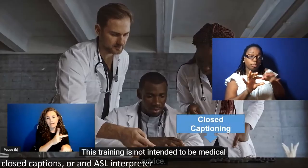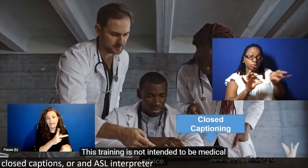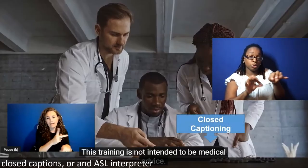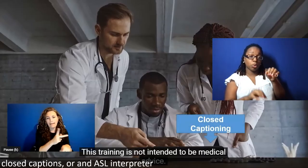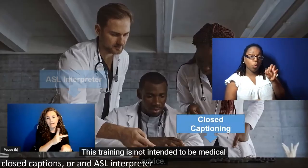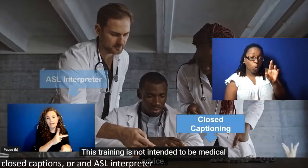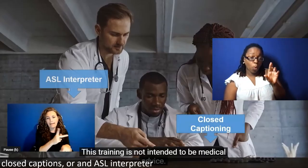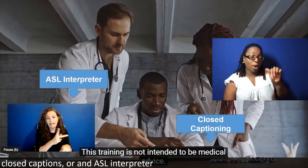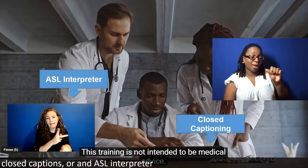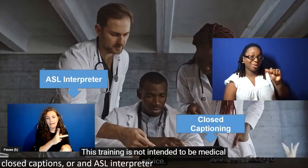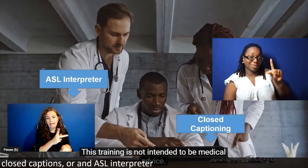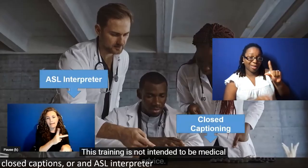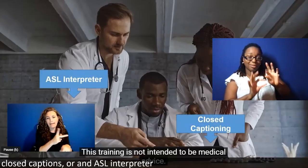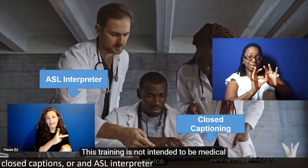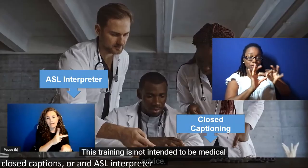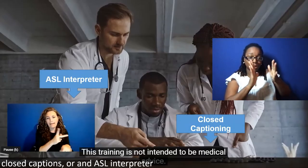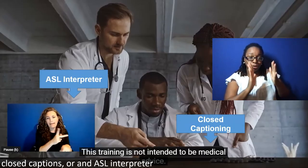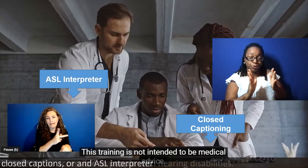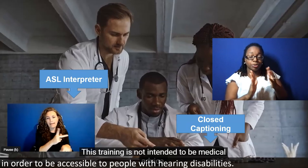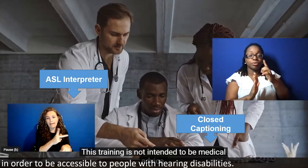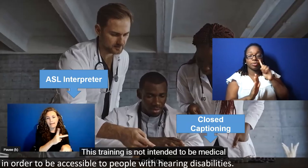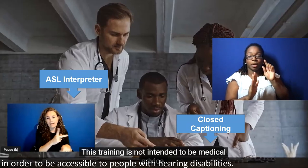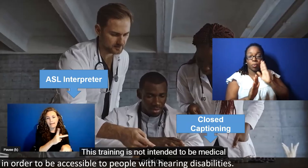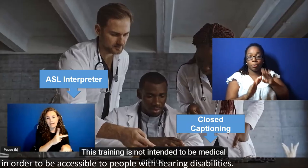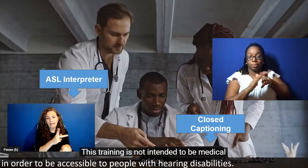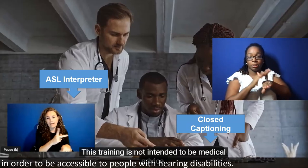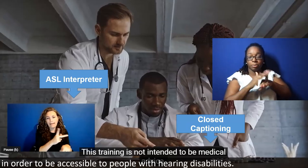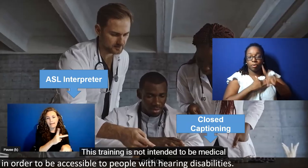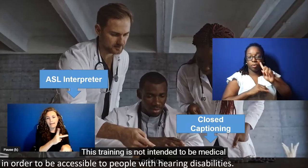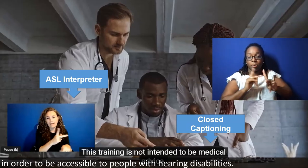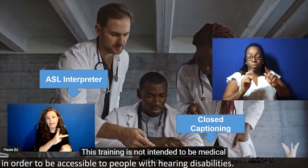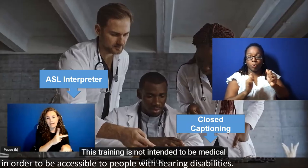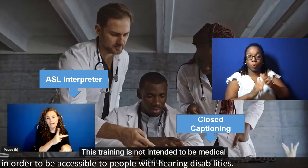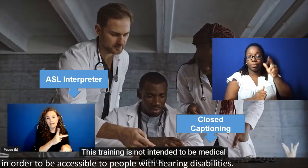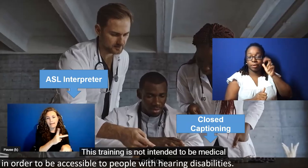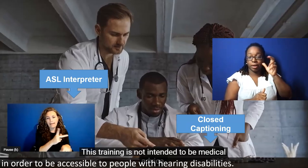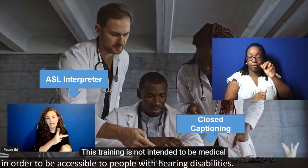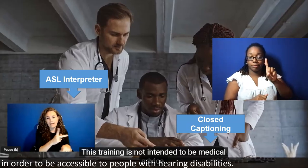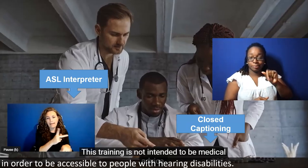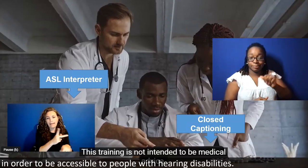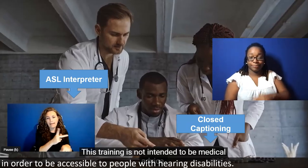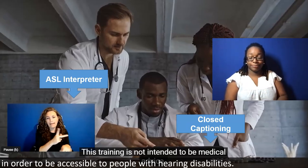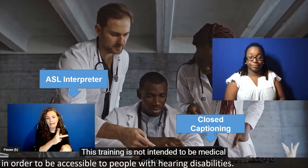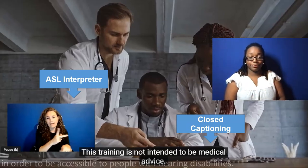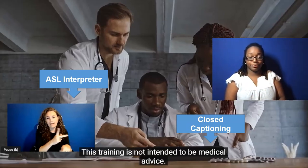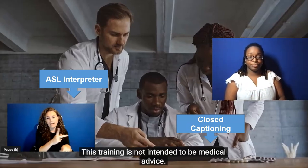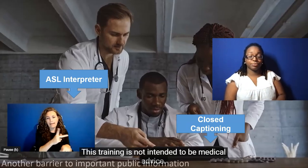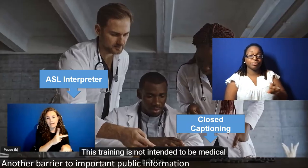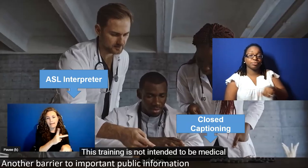captions, or an ASL interpreter in order to be accessible to people with hearing